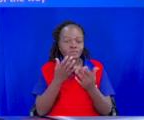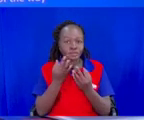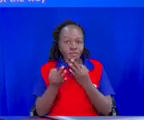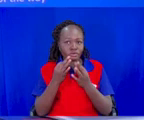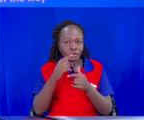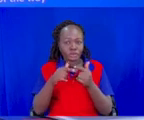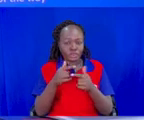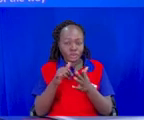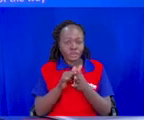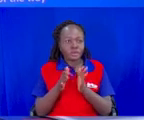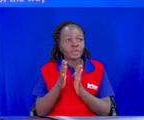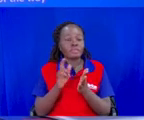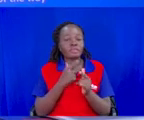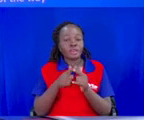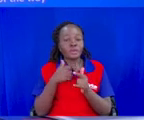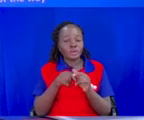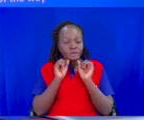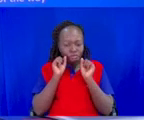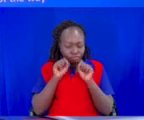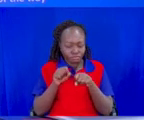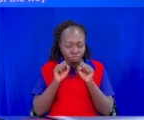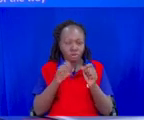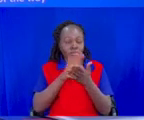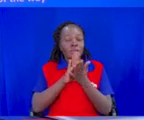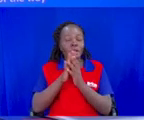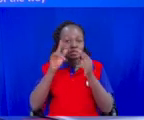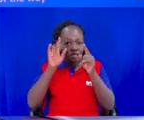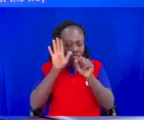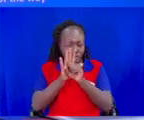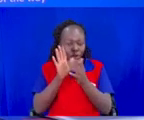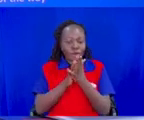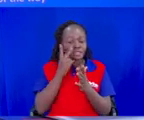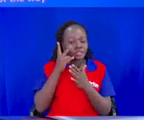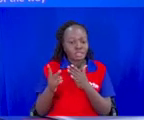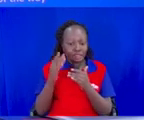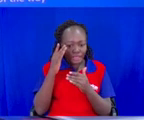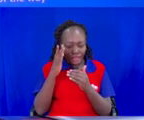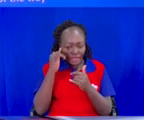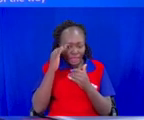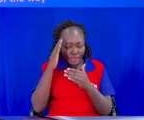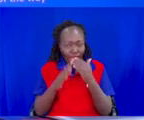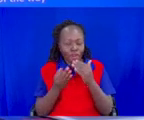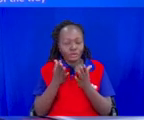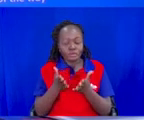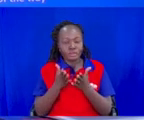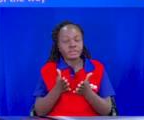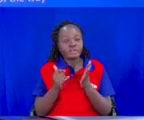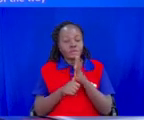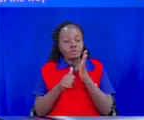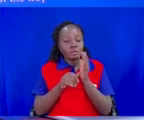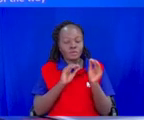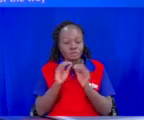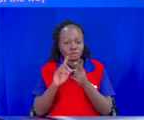way, then we will be successful and we will see the back end of this pandemic and move on towards the